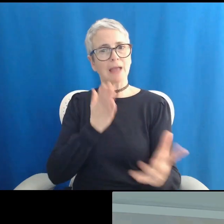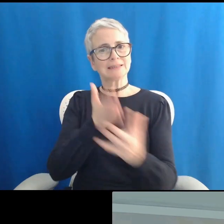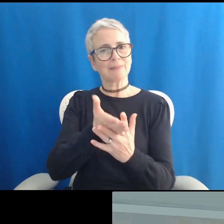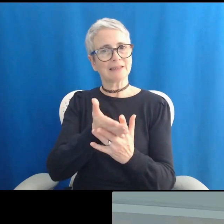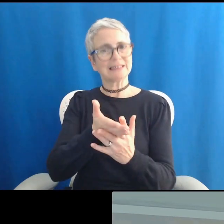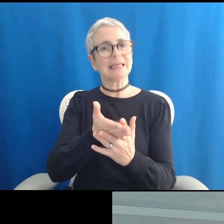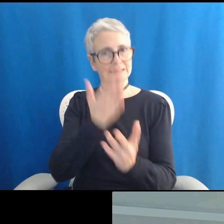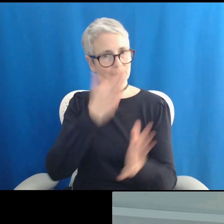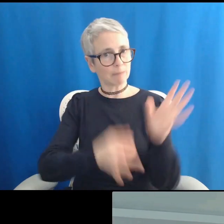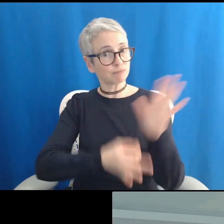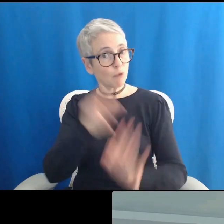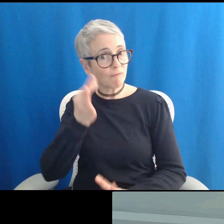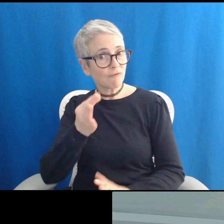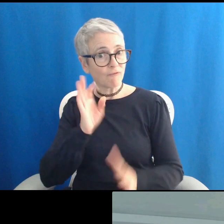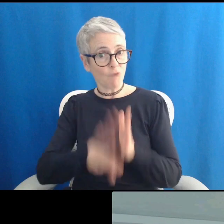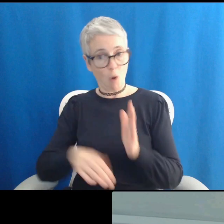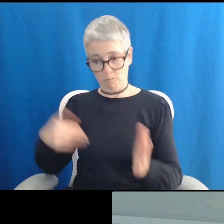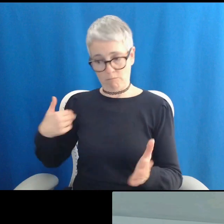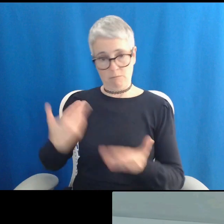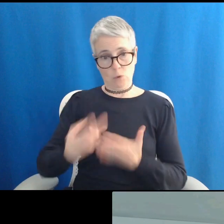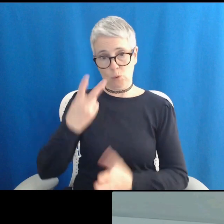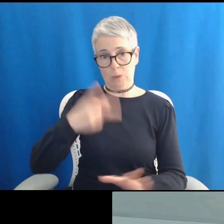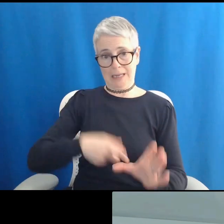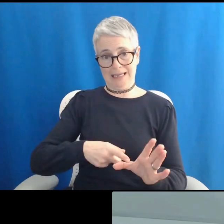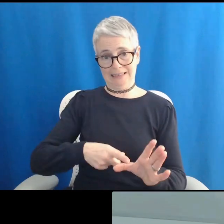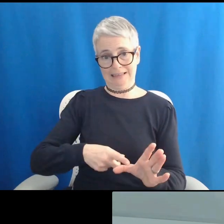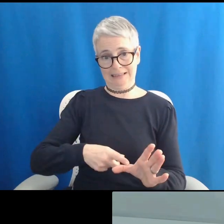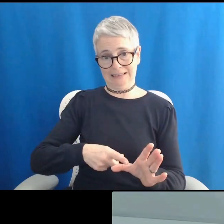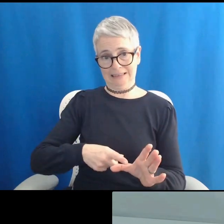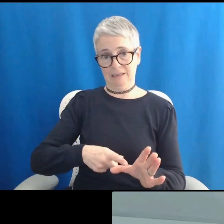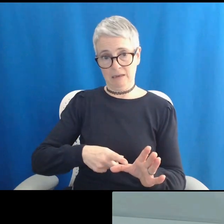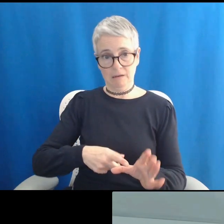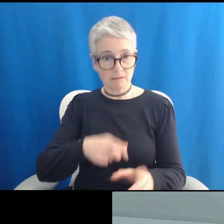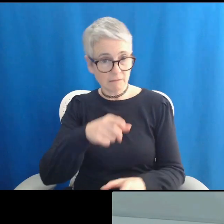Is it the same for others? So is that something that you've experienced, Jennifer?